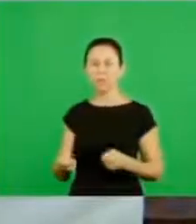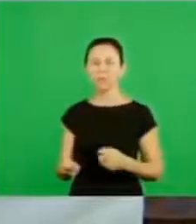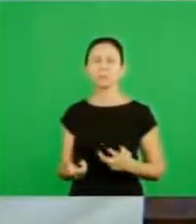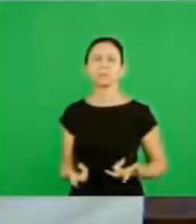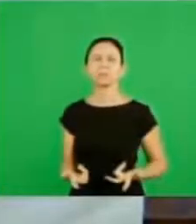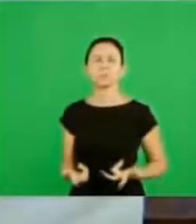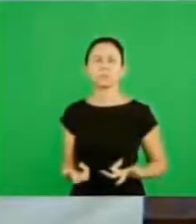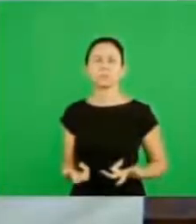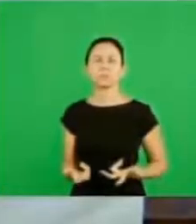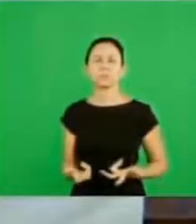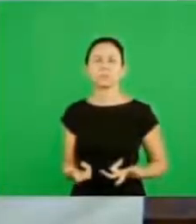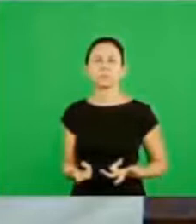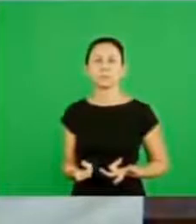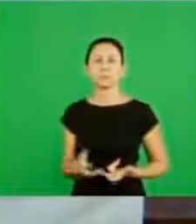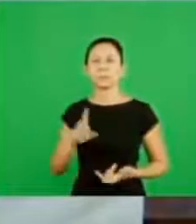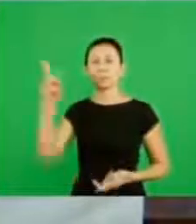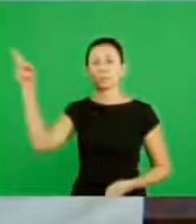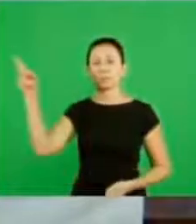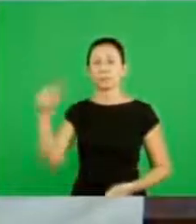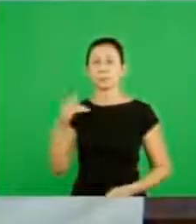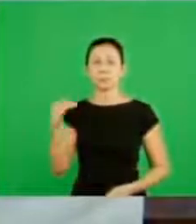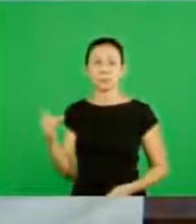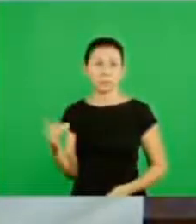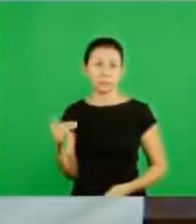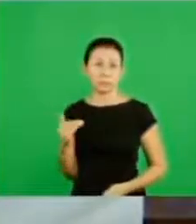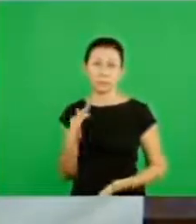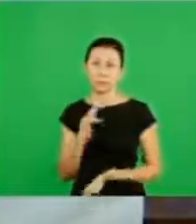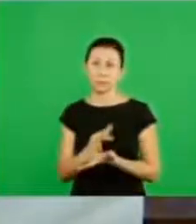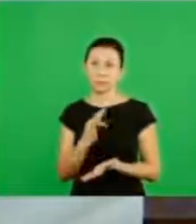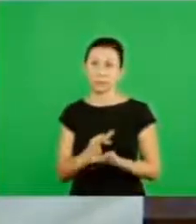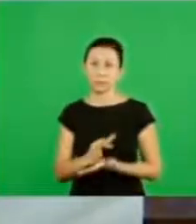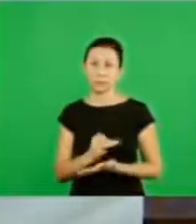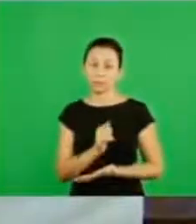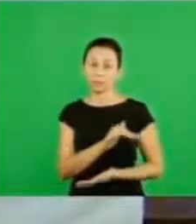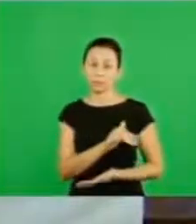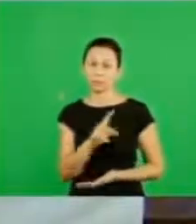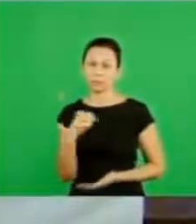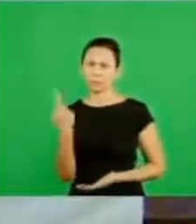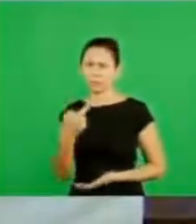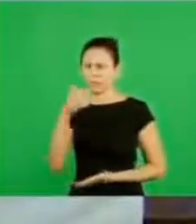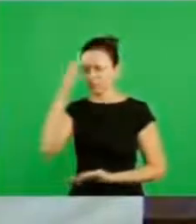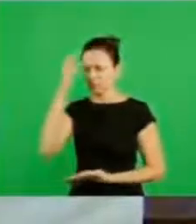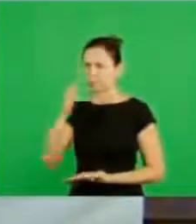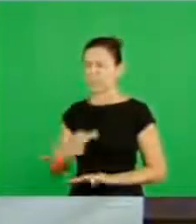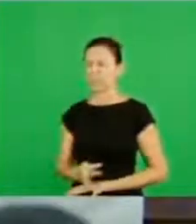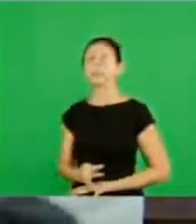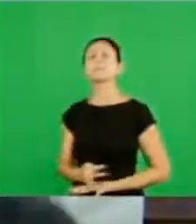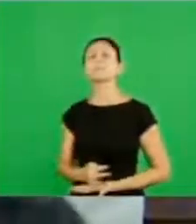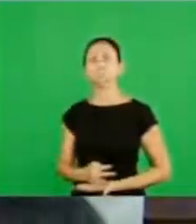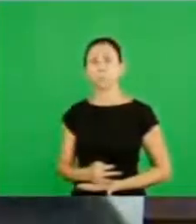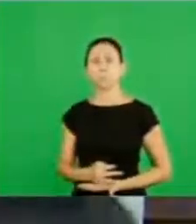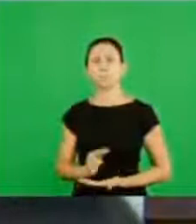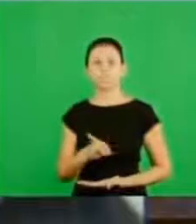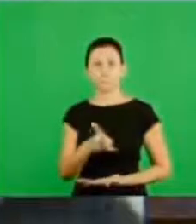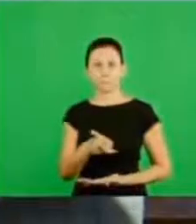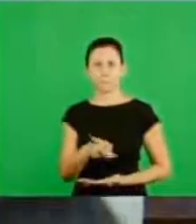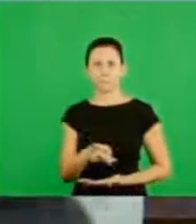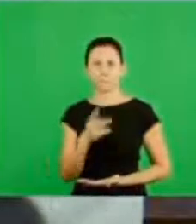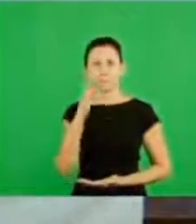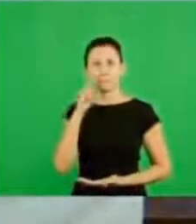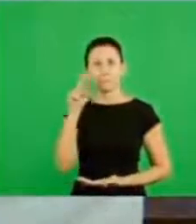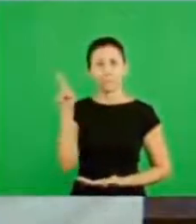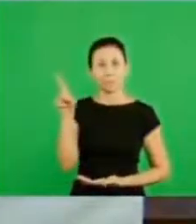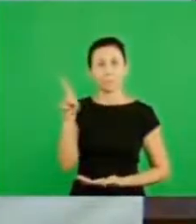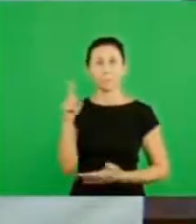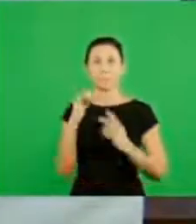prophecy is this? What God is this? Oh, God doesn't exist. God is dead. This is for theologists, not for us, the